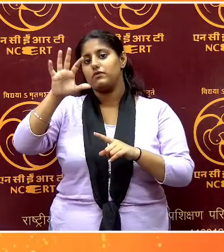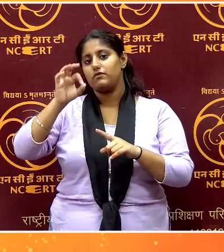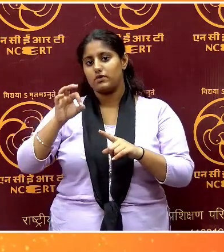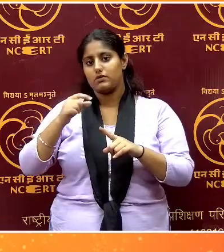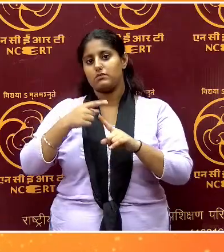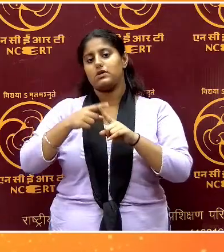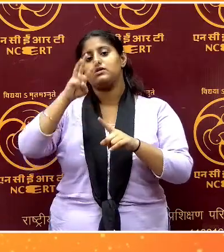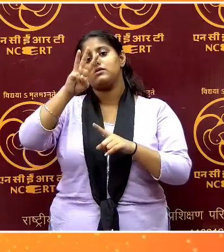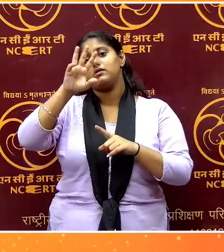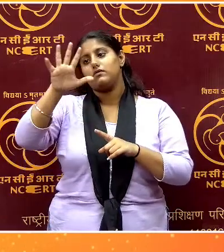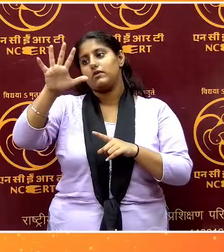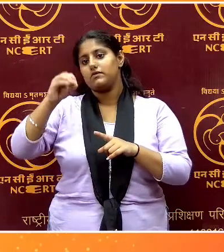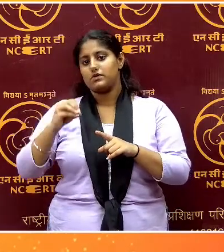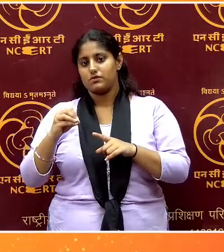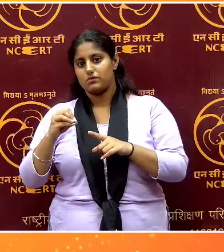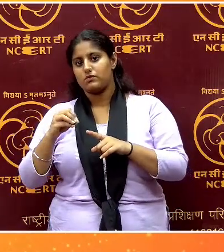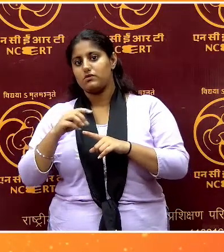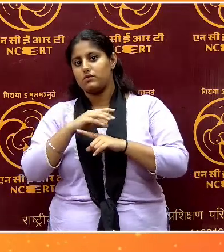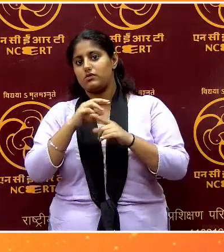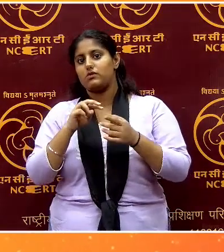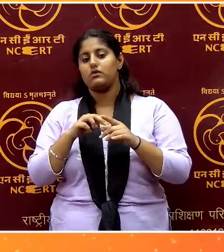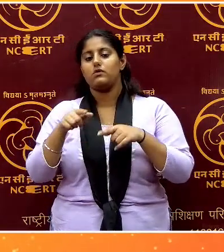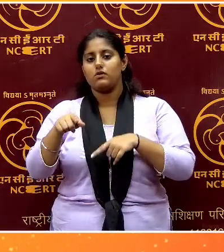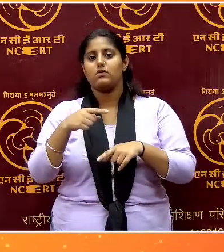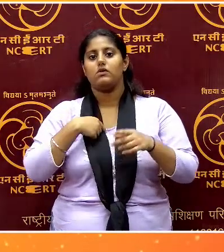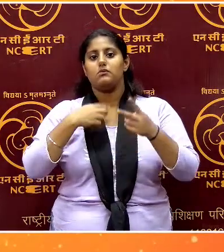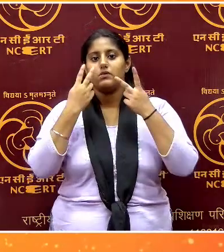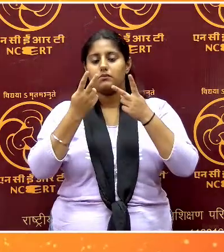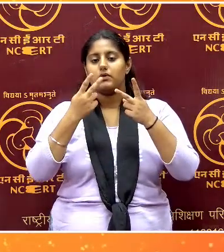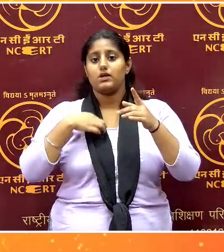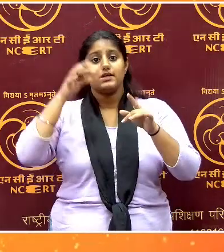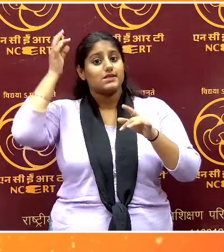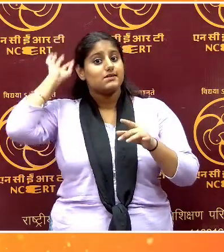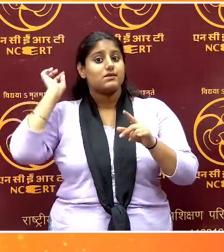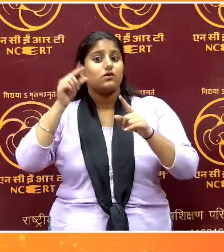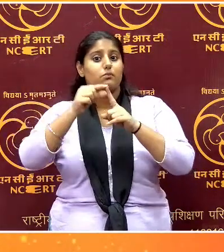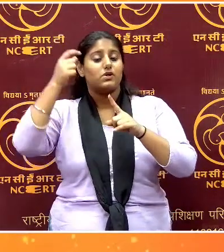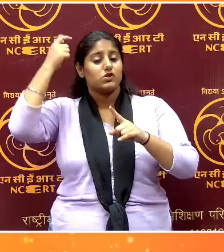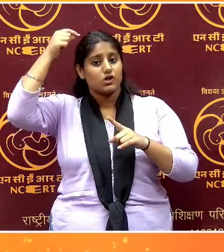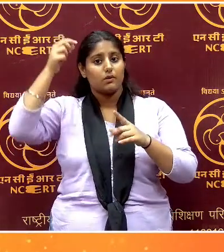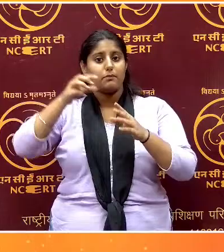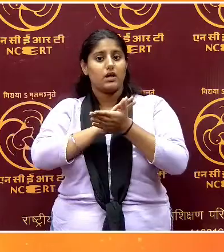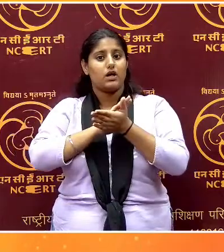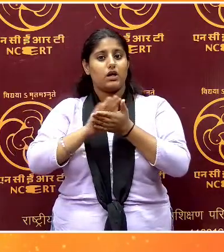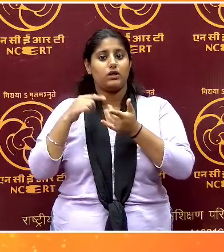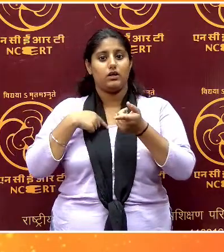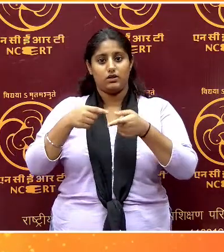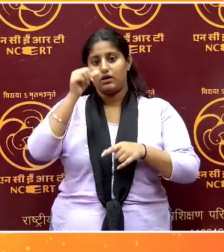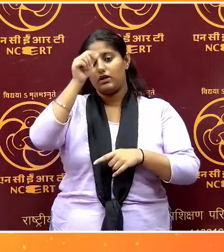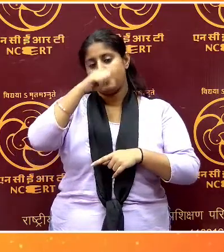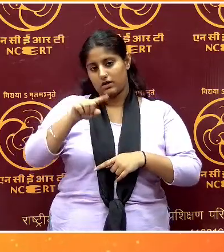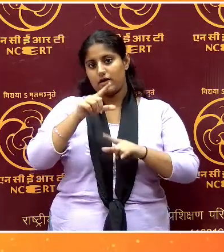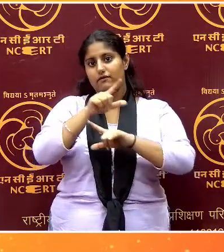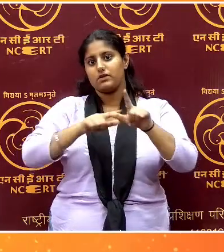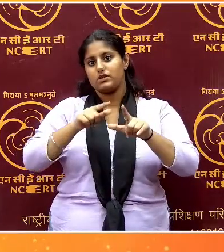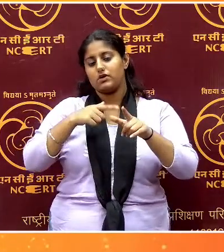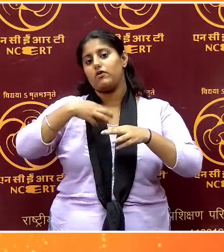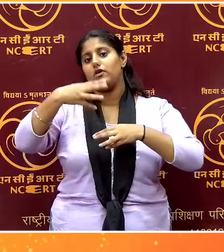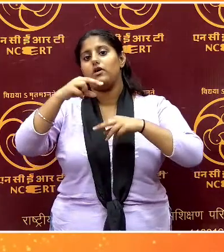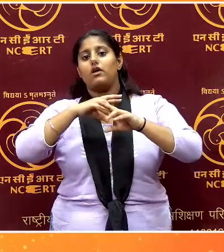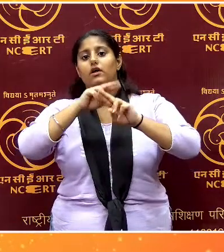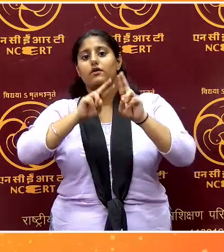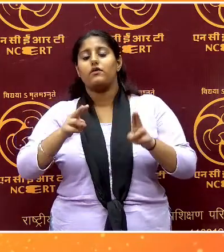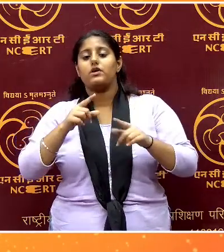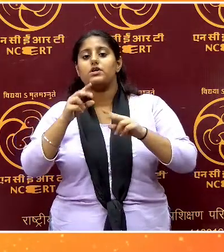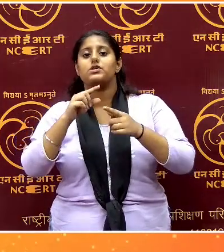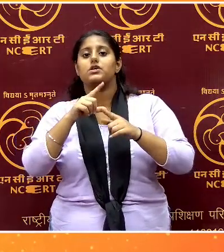plus 350. Can you see? We have to just remove Sanskrit and Punjabi because they are Indian languages and foreign languages we can